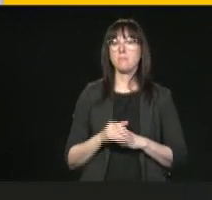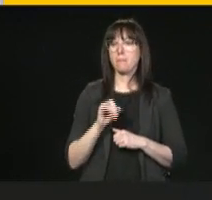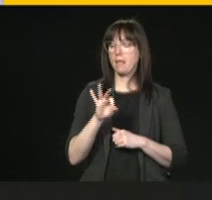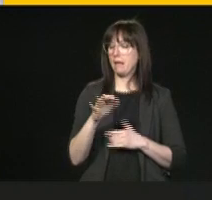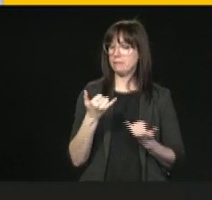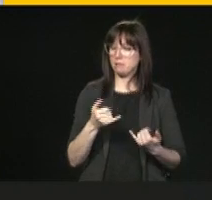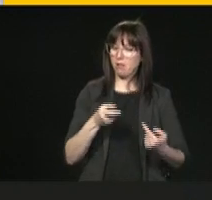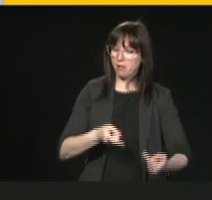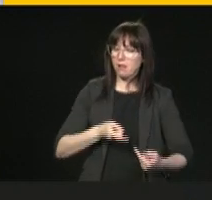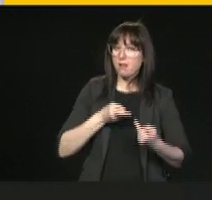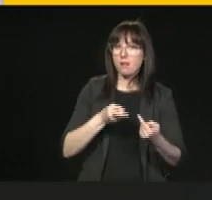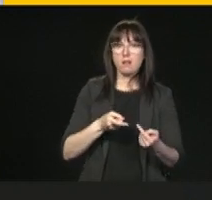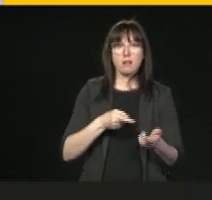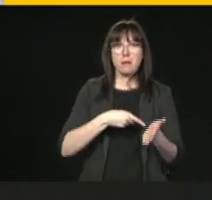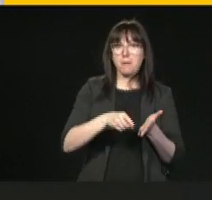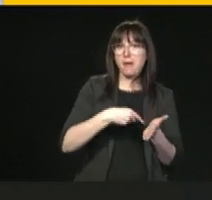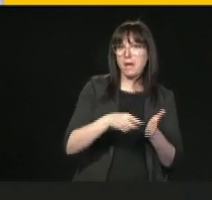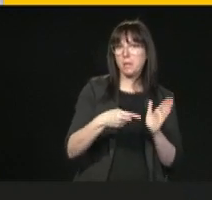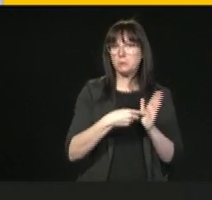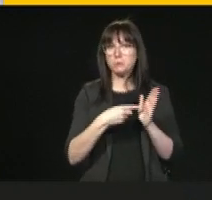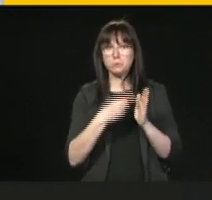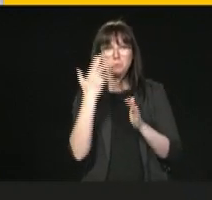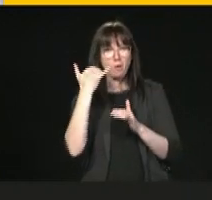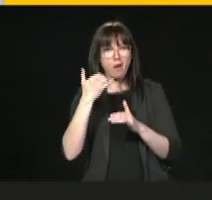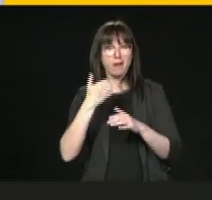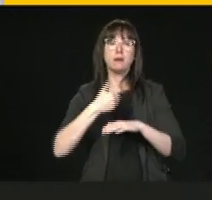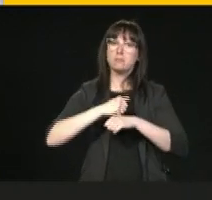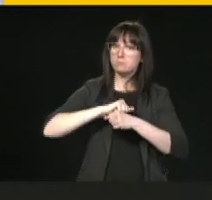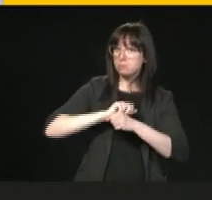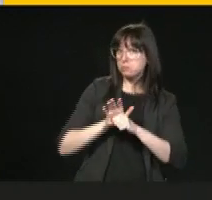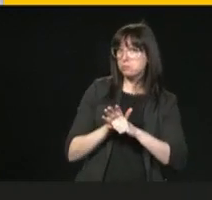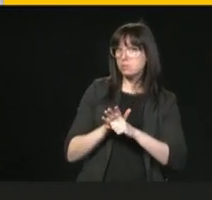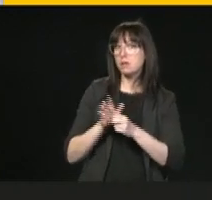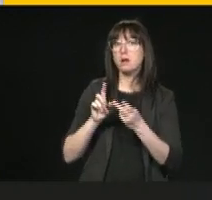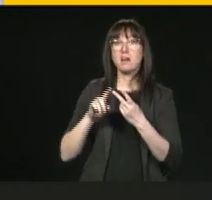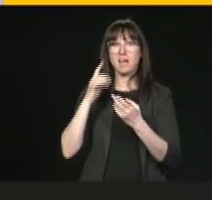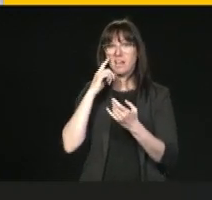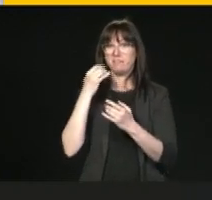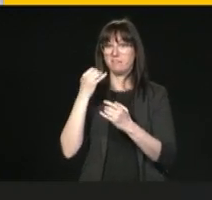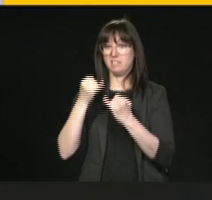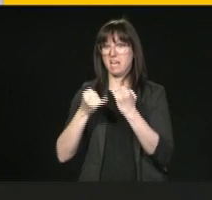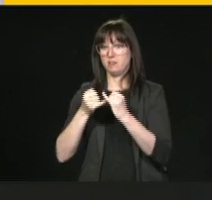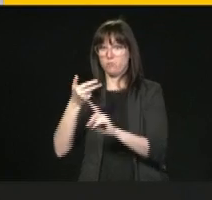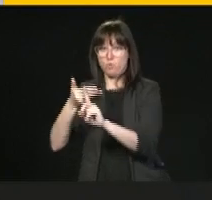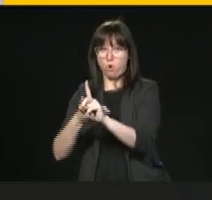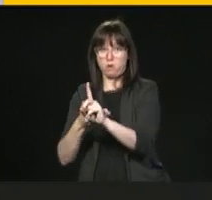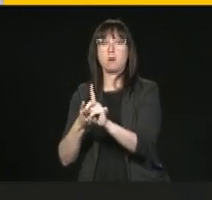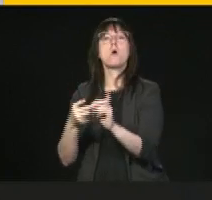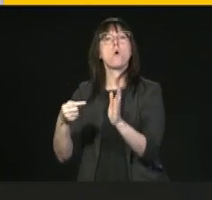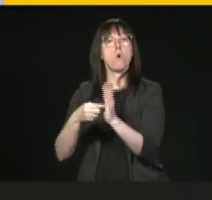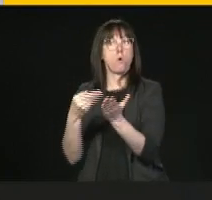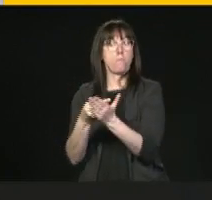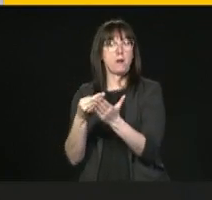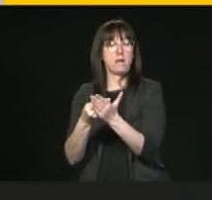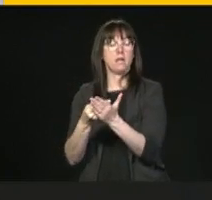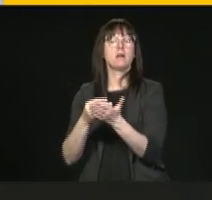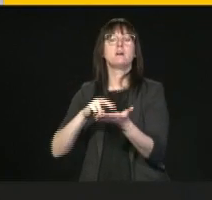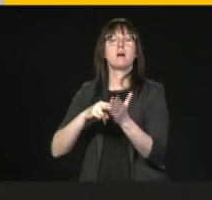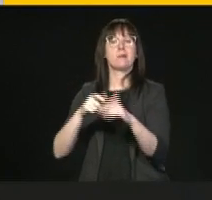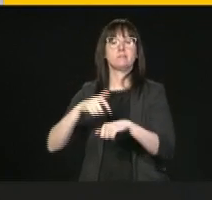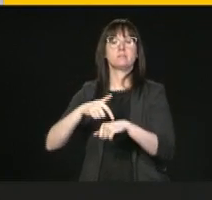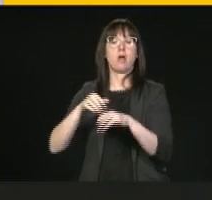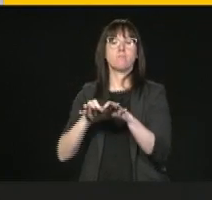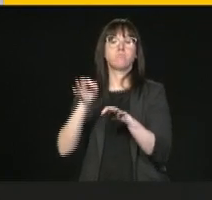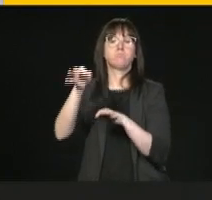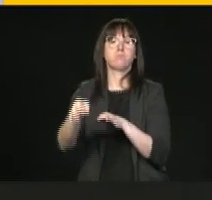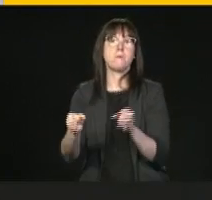you're having trouble making ends meet because of the pandemic, and you need more time, you will now have more